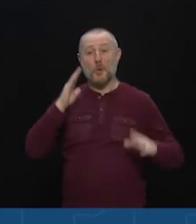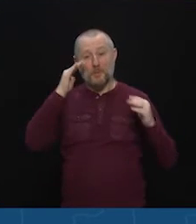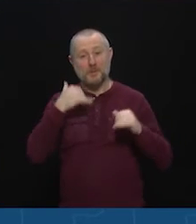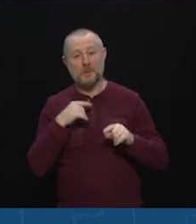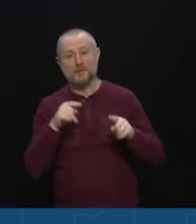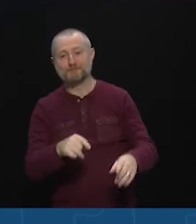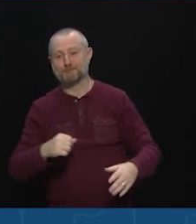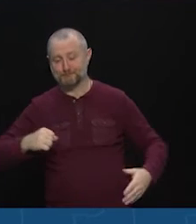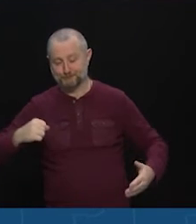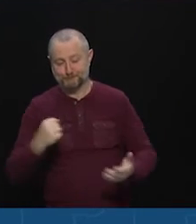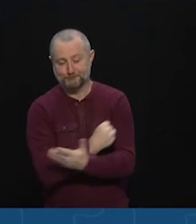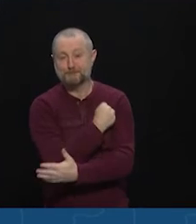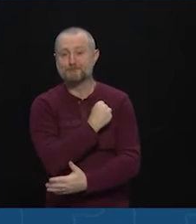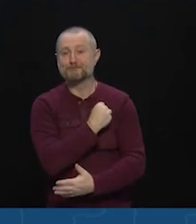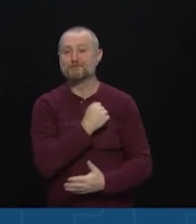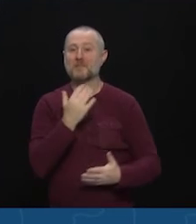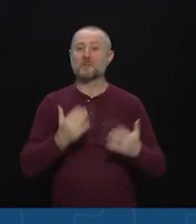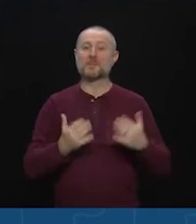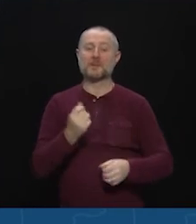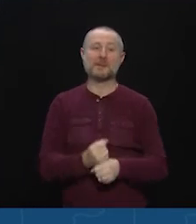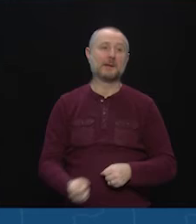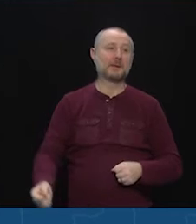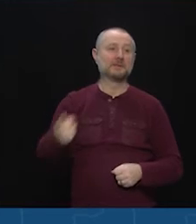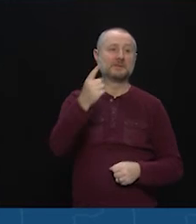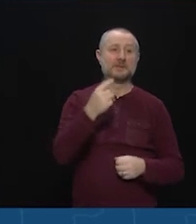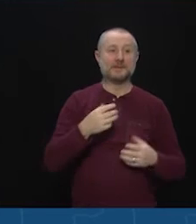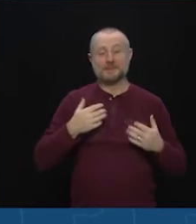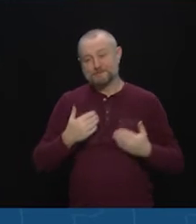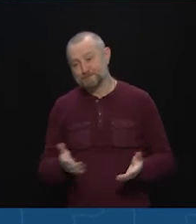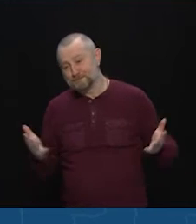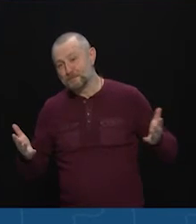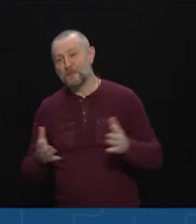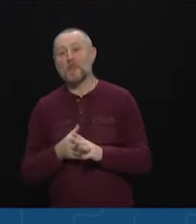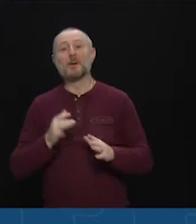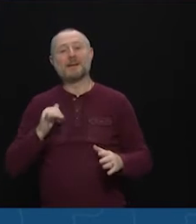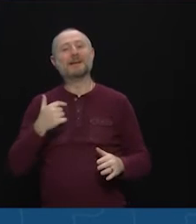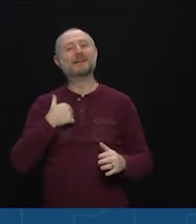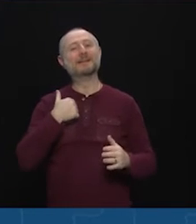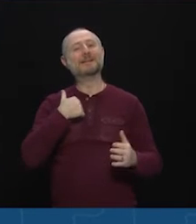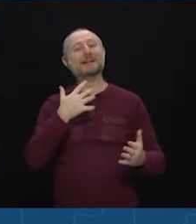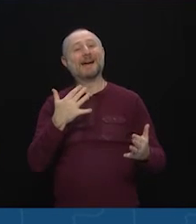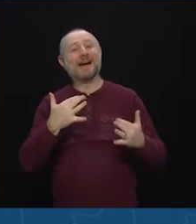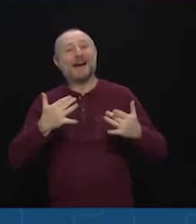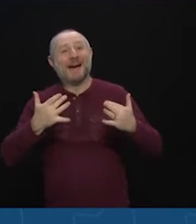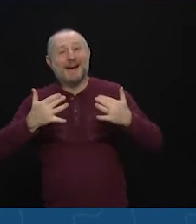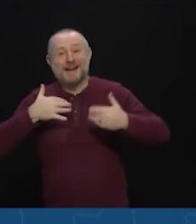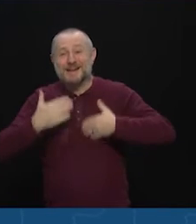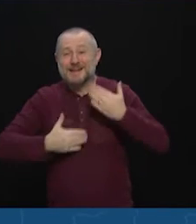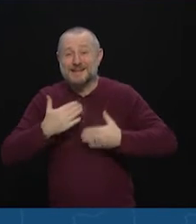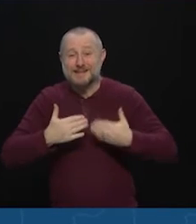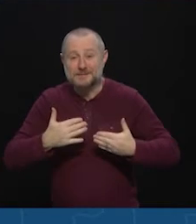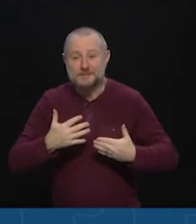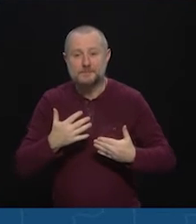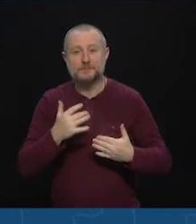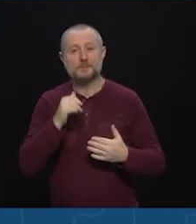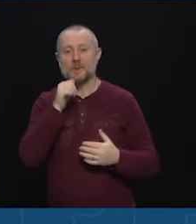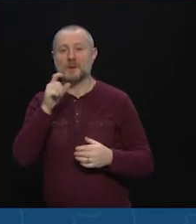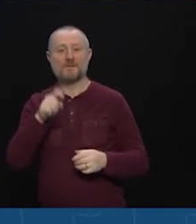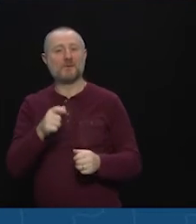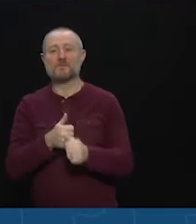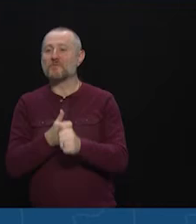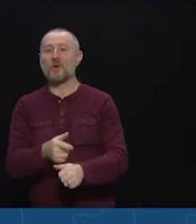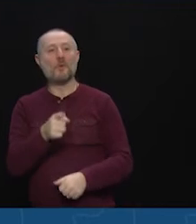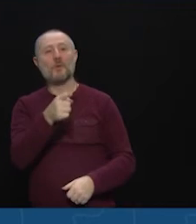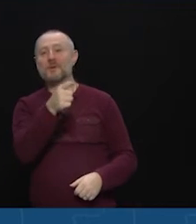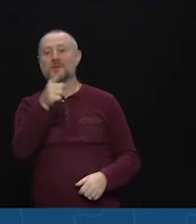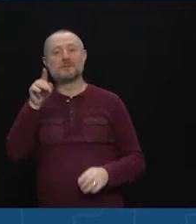year. But so we're heading toward that, but it doesn't have to be our destiny. We don't have to follow that model, because this time last year, we were